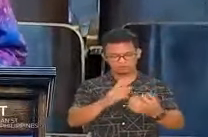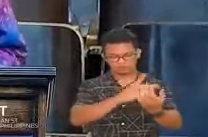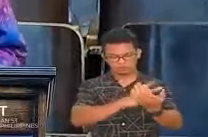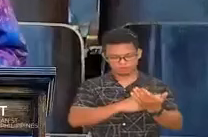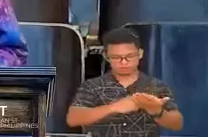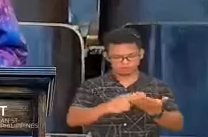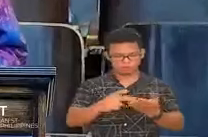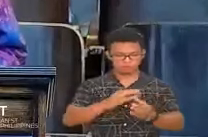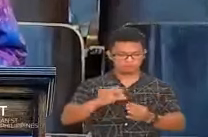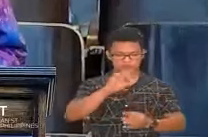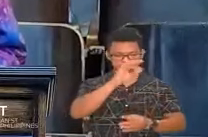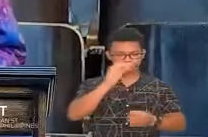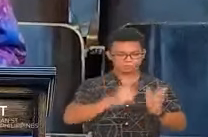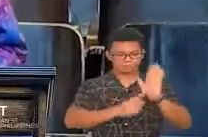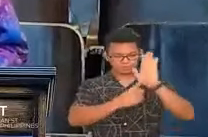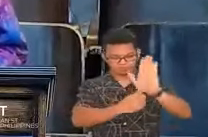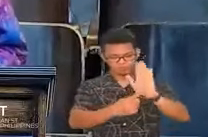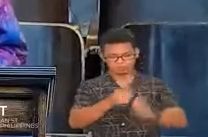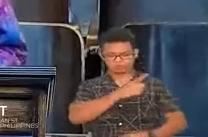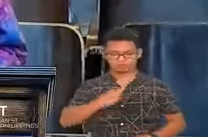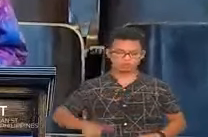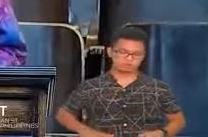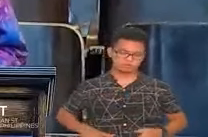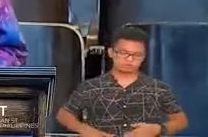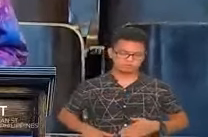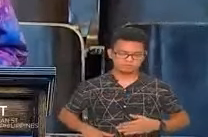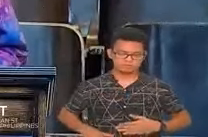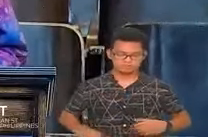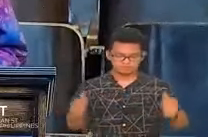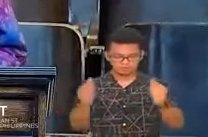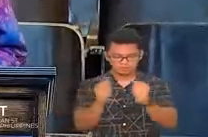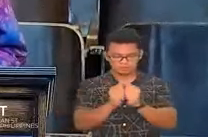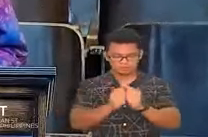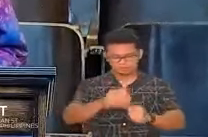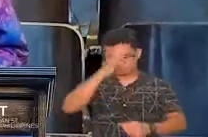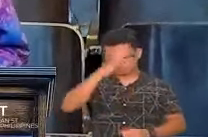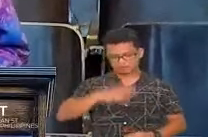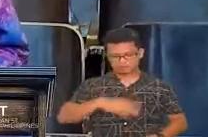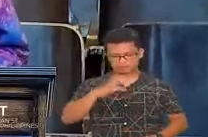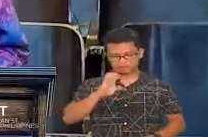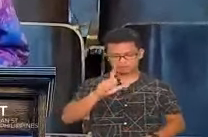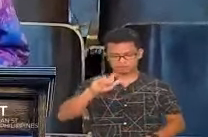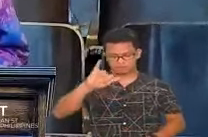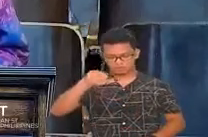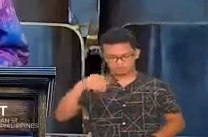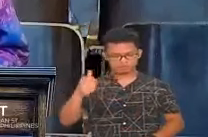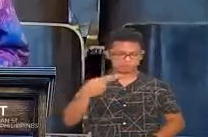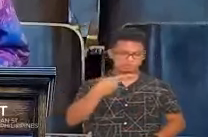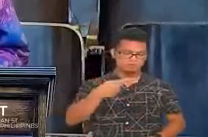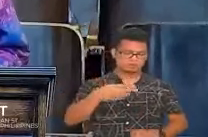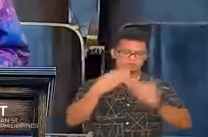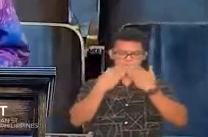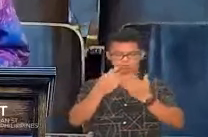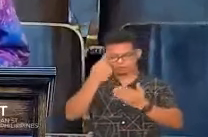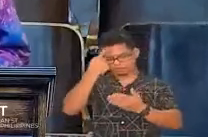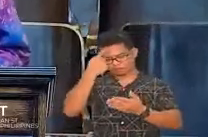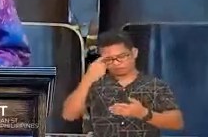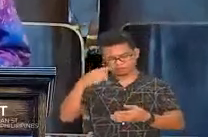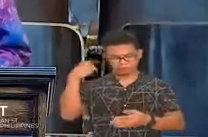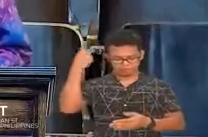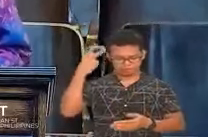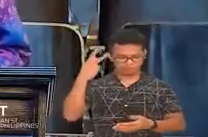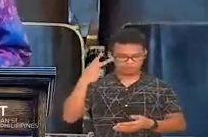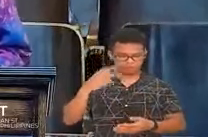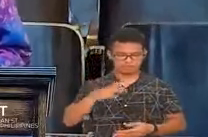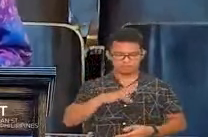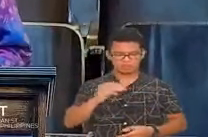the power of the Holy Spirit being shown, and Lord, with the man Elijah, and I thank you for a man like him. May